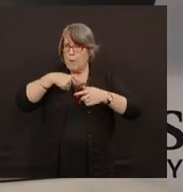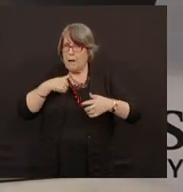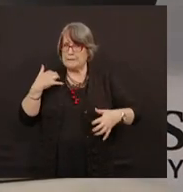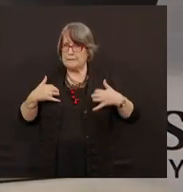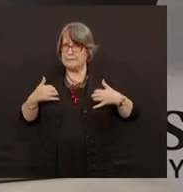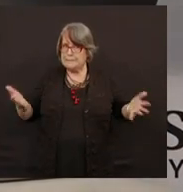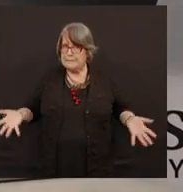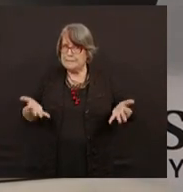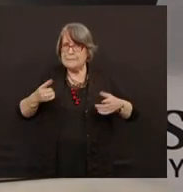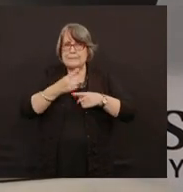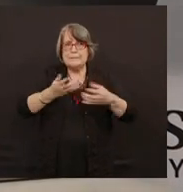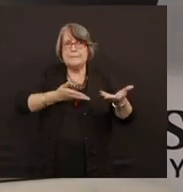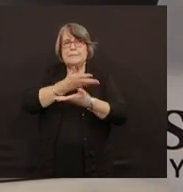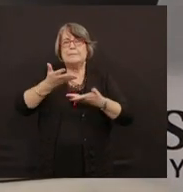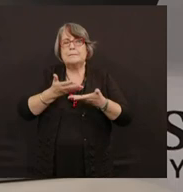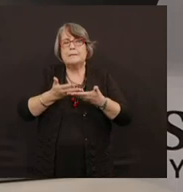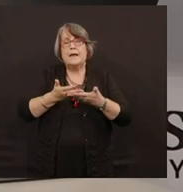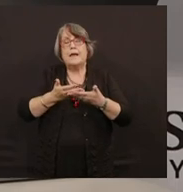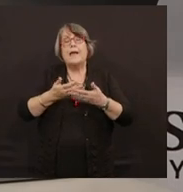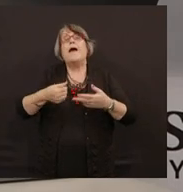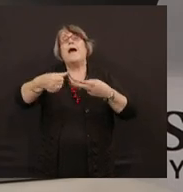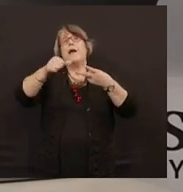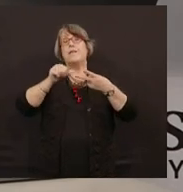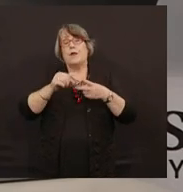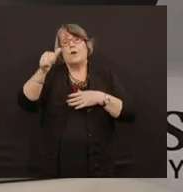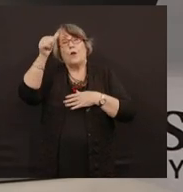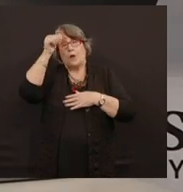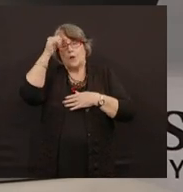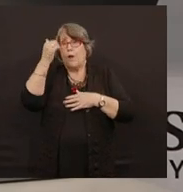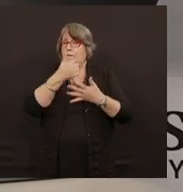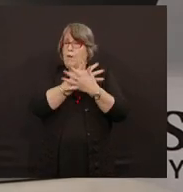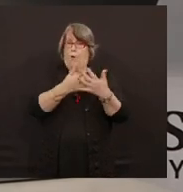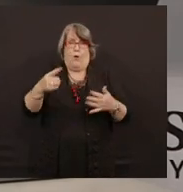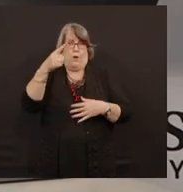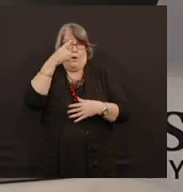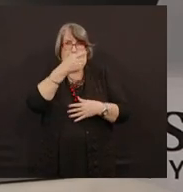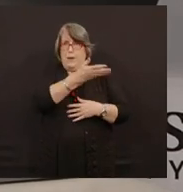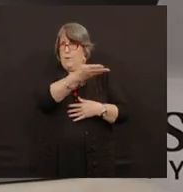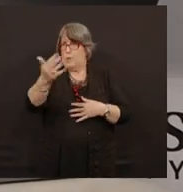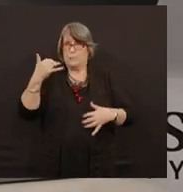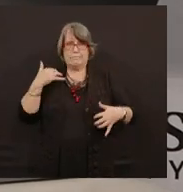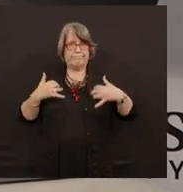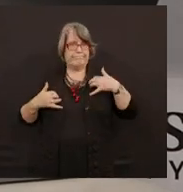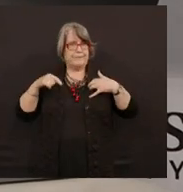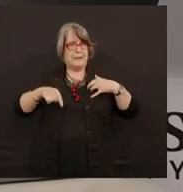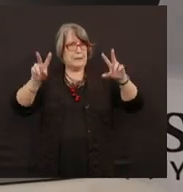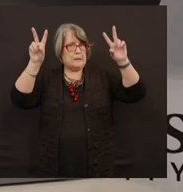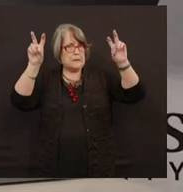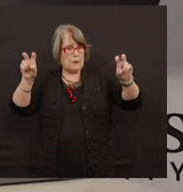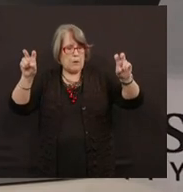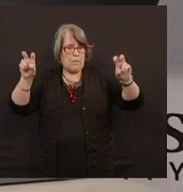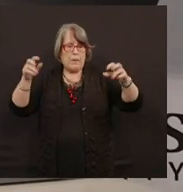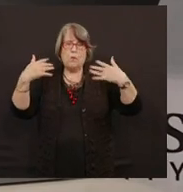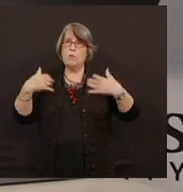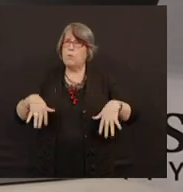And then what we really want to be doing, though, we know that there are a lot of people very interested in this topic, very passionate about